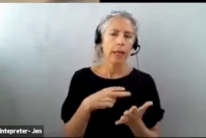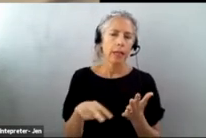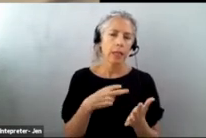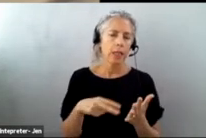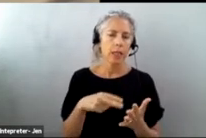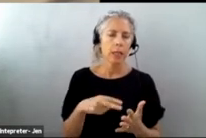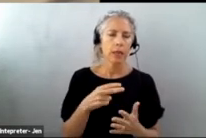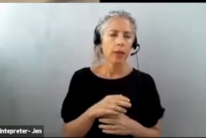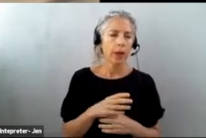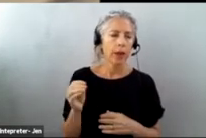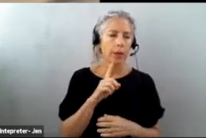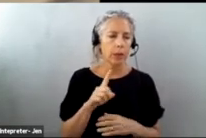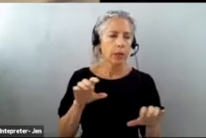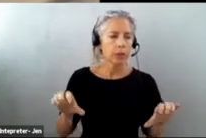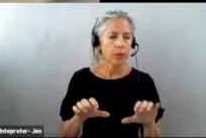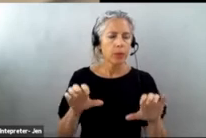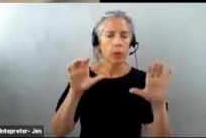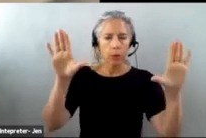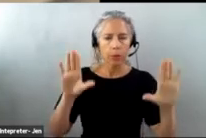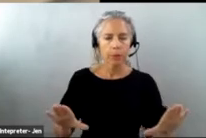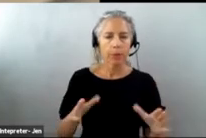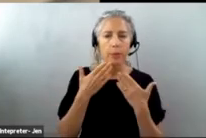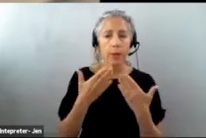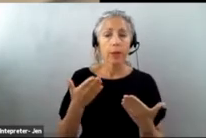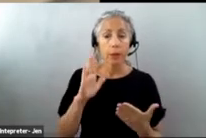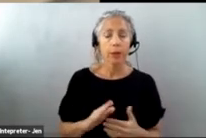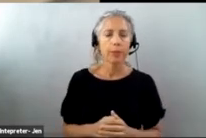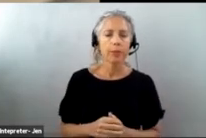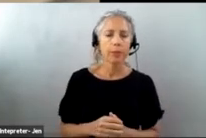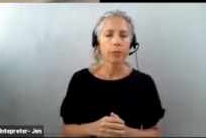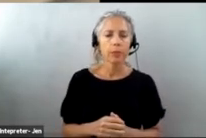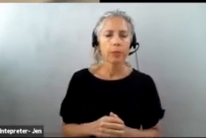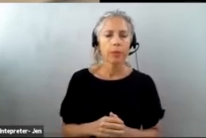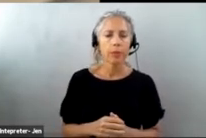dance and really just doing extraordinarily well. Thank goodness.